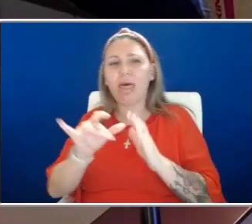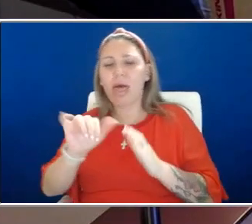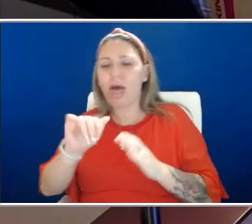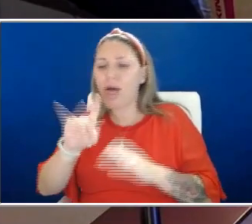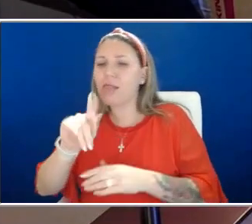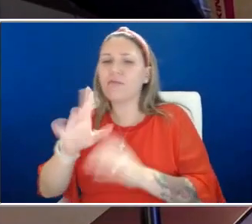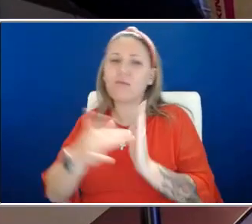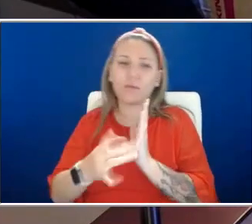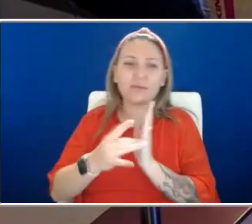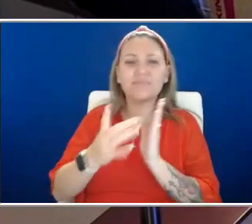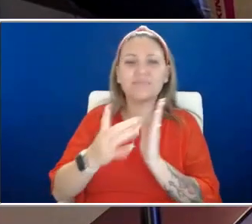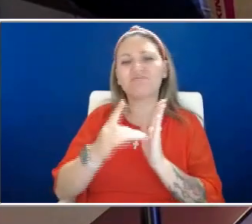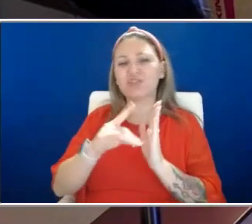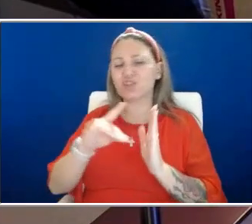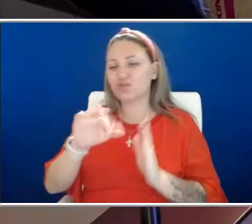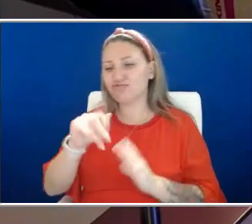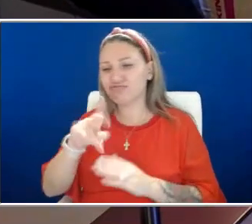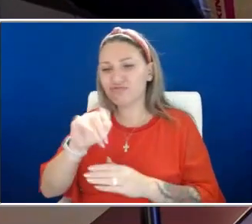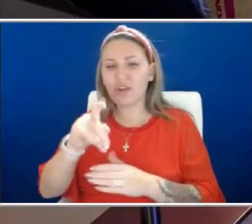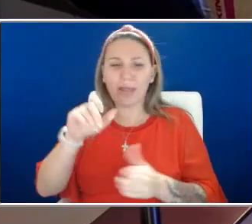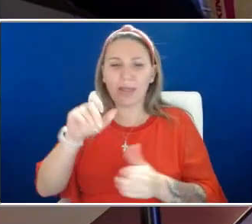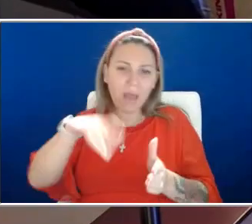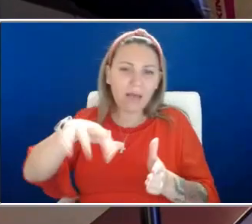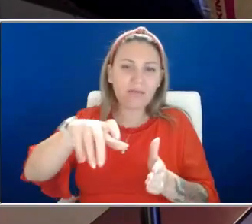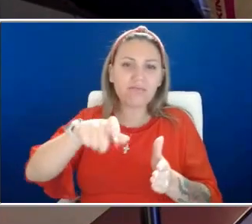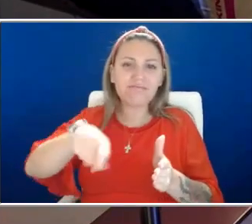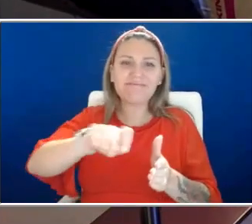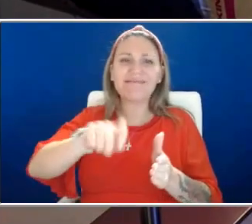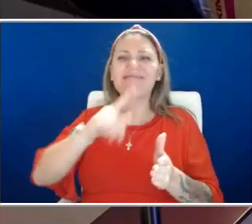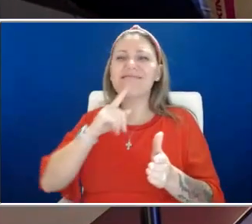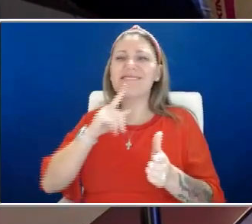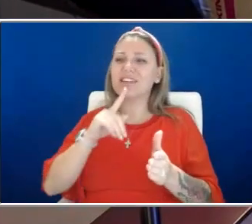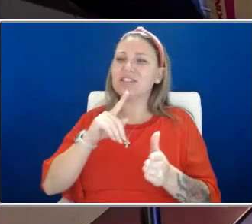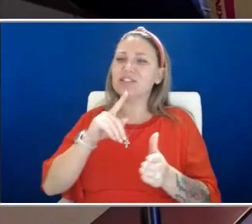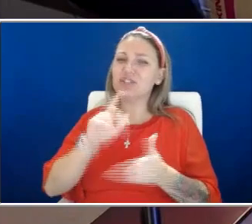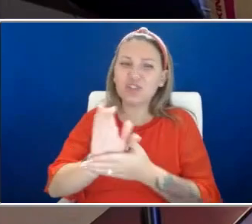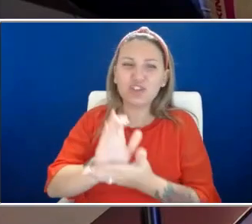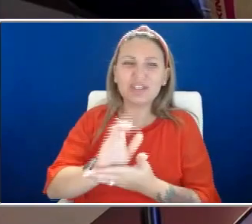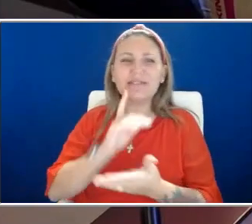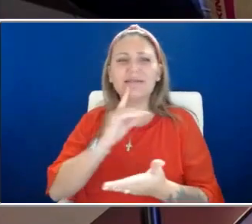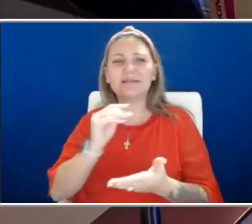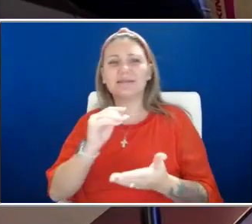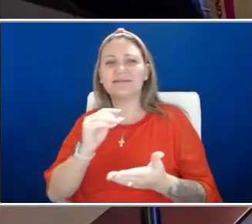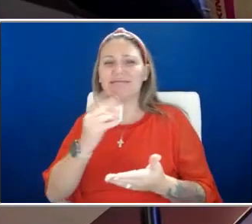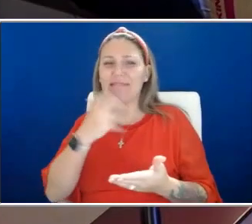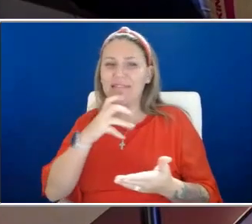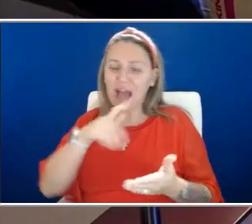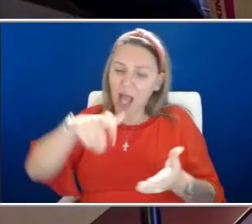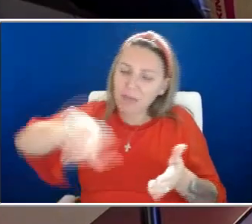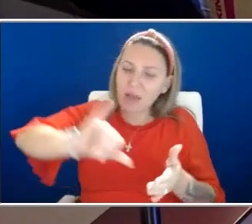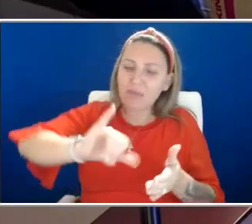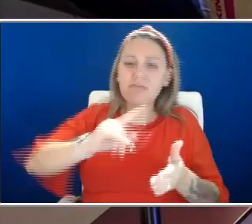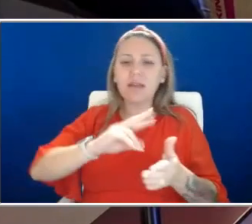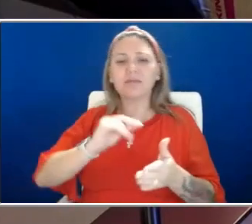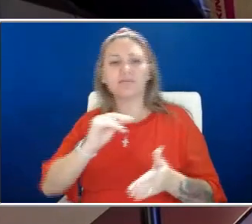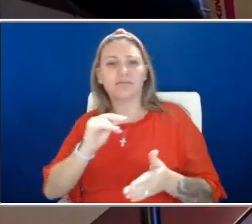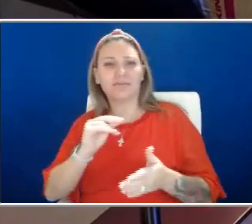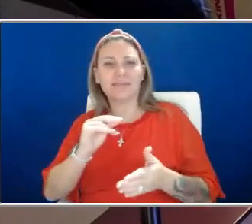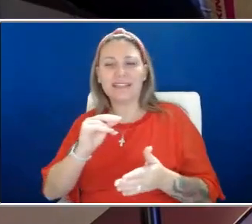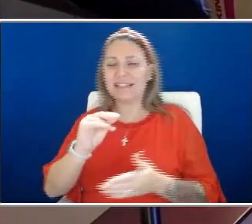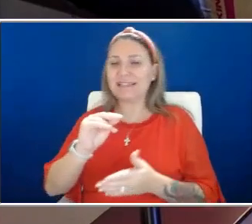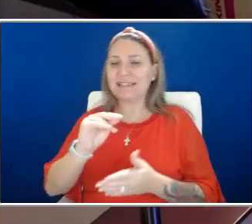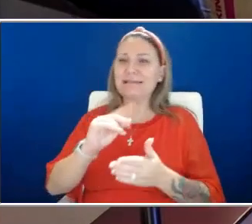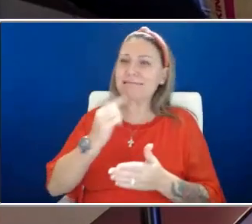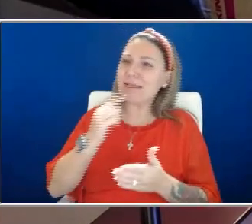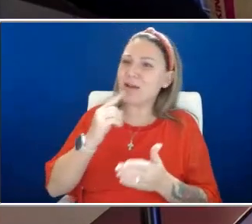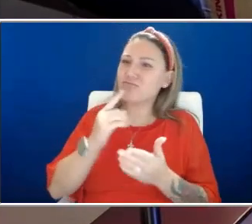Bake it for a little bit. Top it with some Monterey Jack cheddar cheese, a little bit of hot sauce, sour cream, and some green onions. So you can make it, you